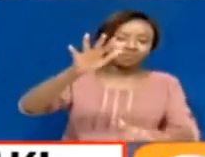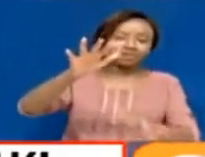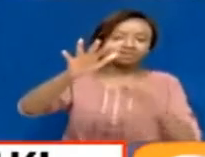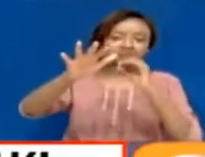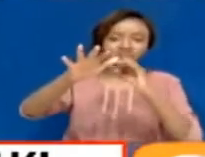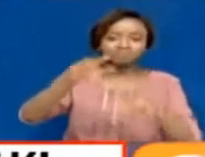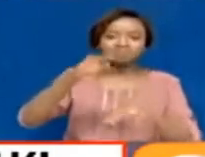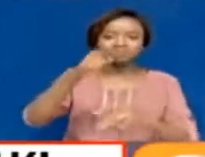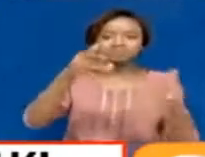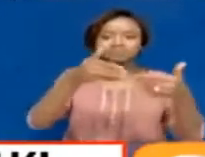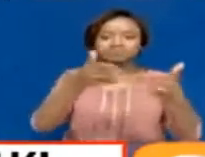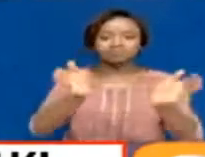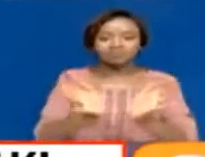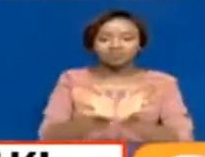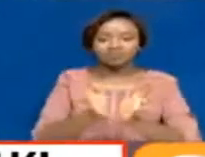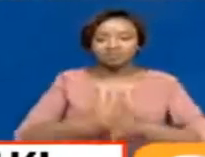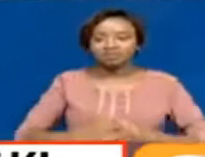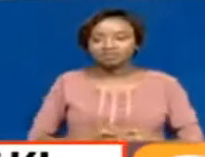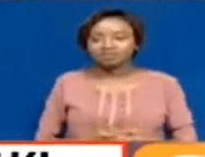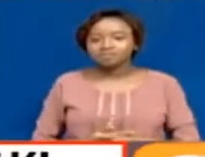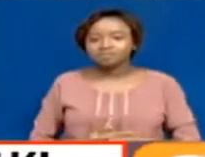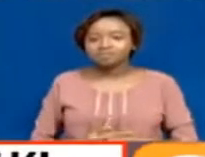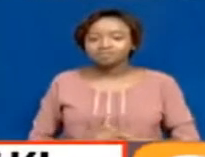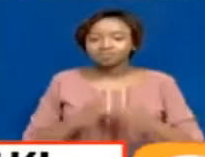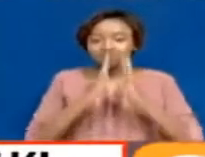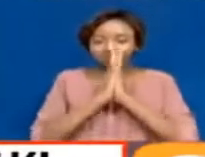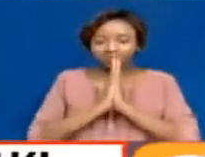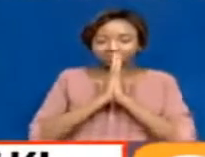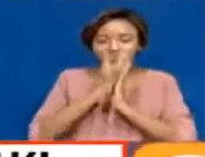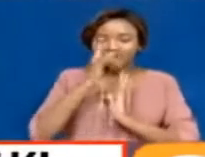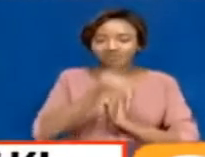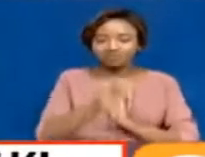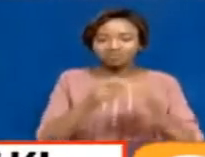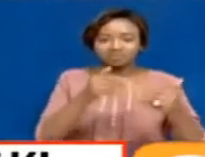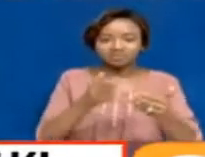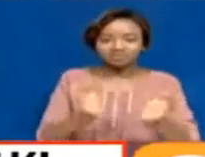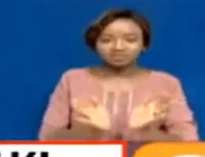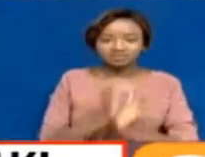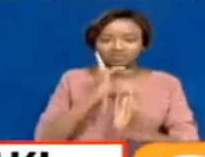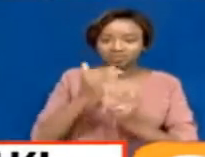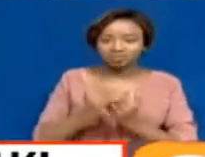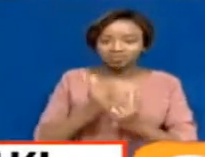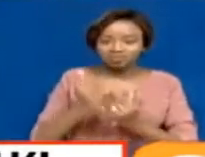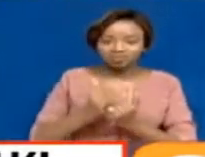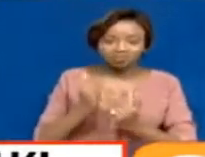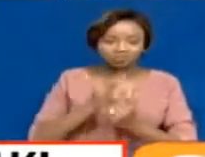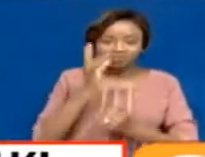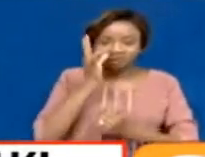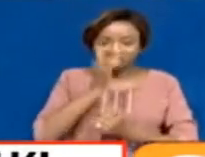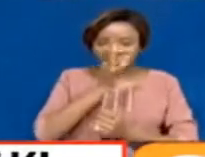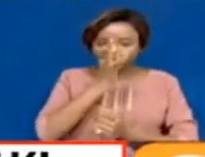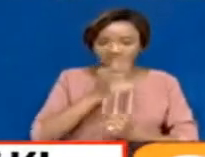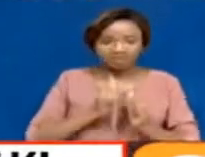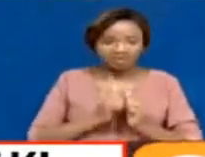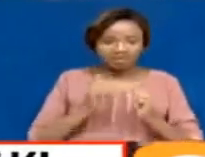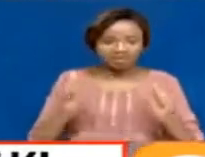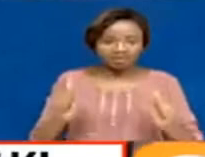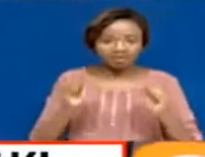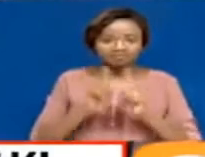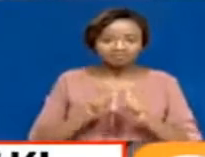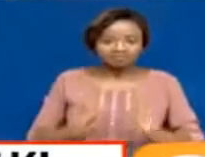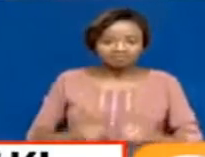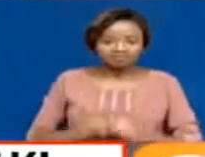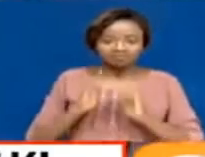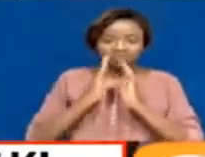being led by Bishop Kihara. We pray for this beloved family who have taken care of our former president. At the same